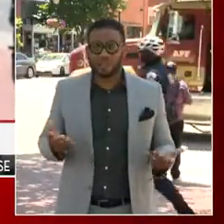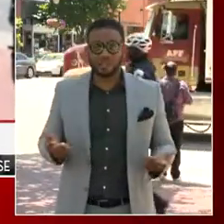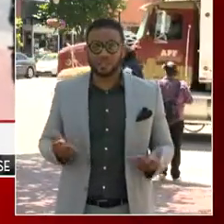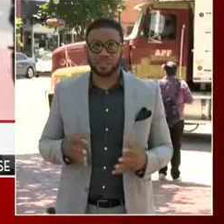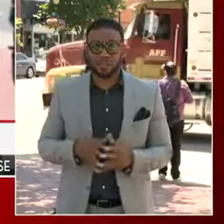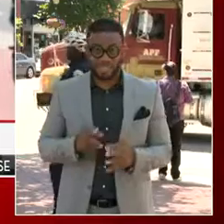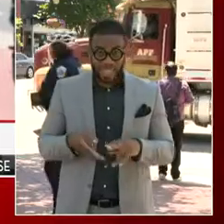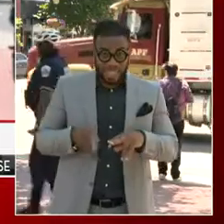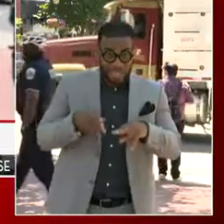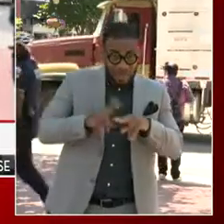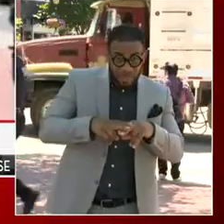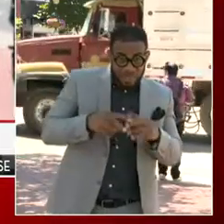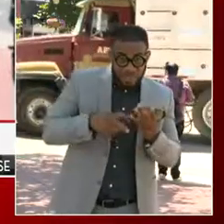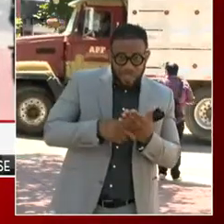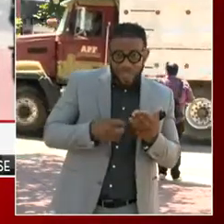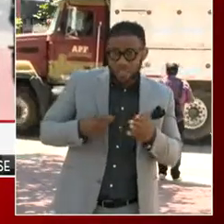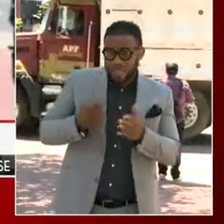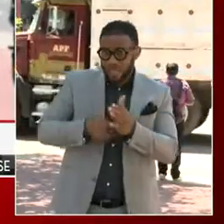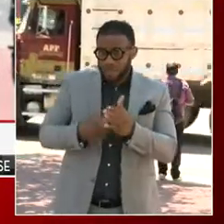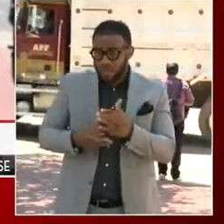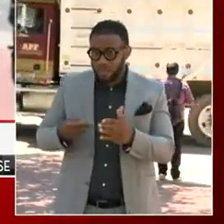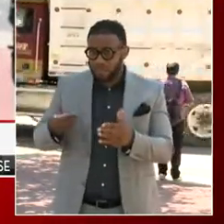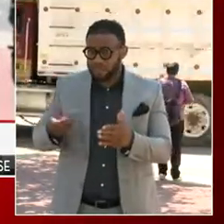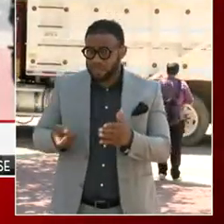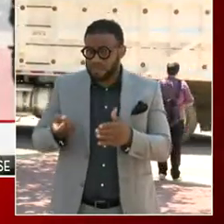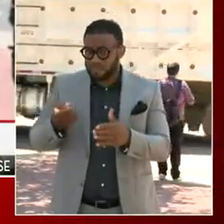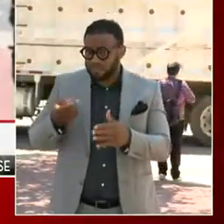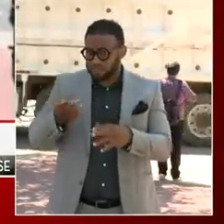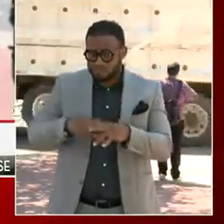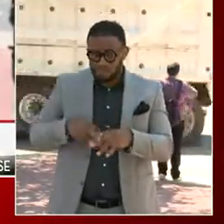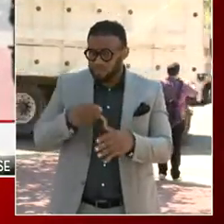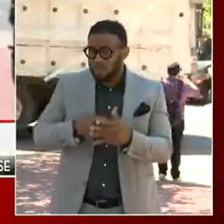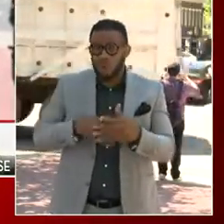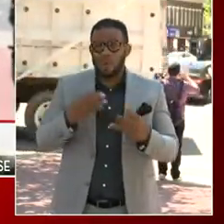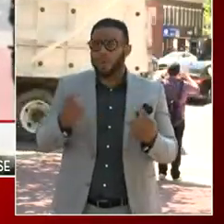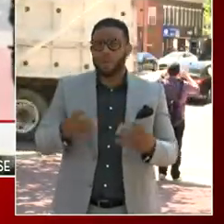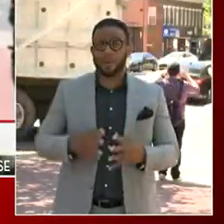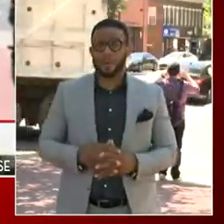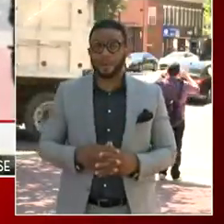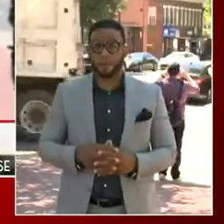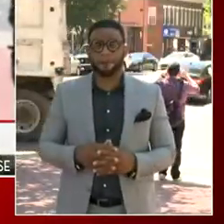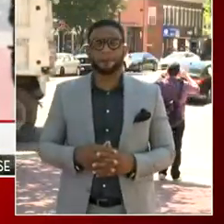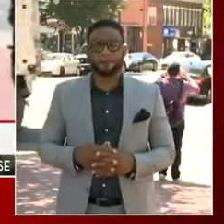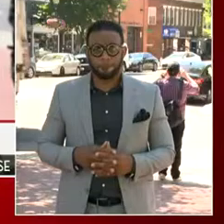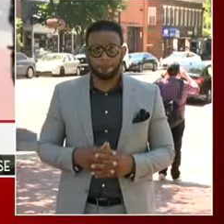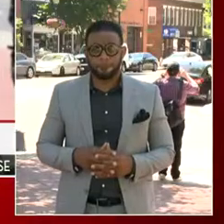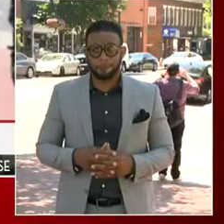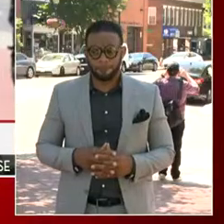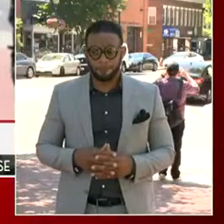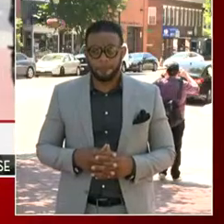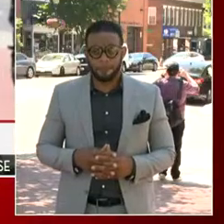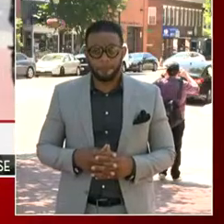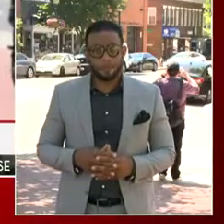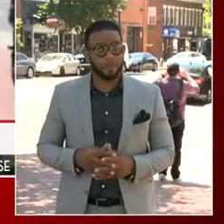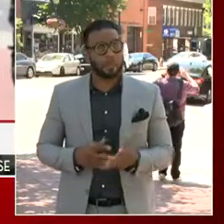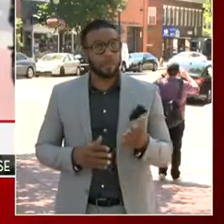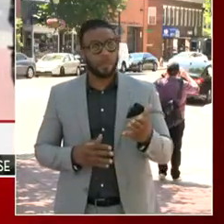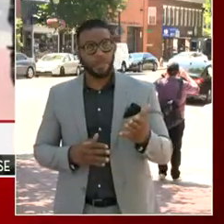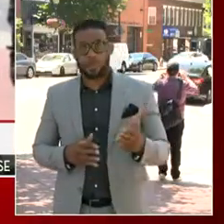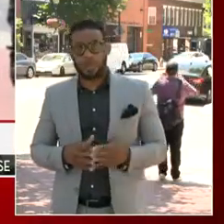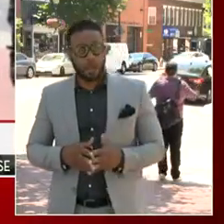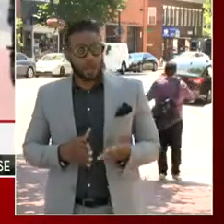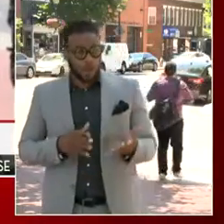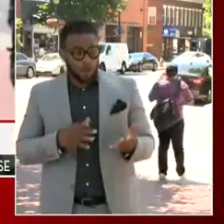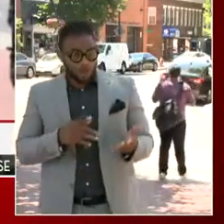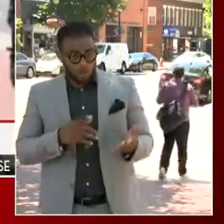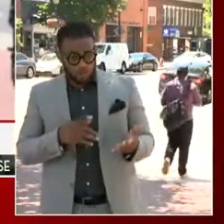270% increase in tickets issued. You know, what do you say to people? Increase over what? The week prior. Oh, when you weren't enforcing, right? I